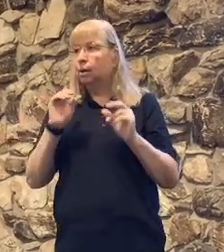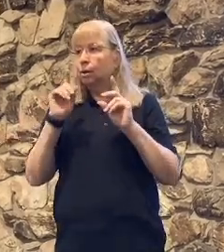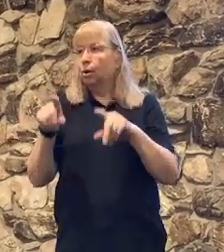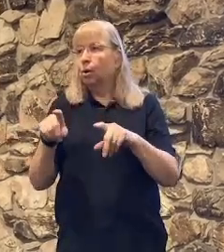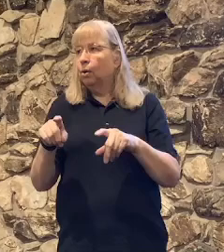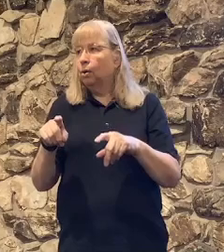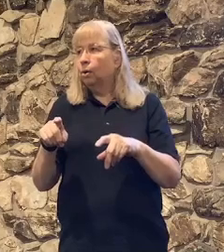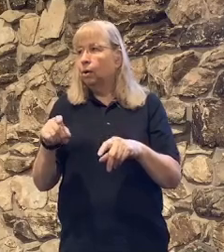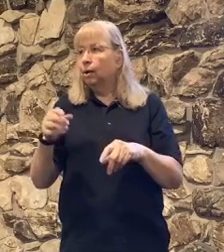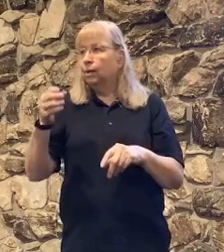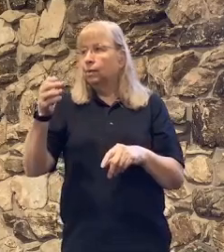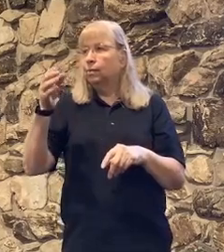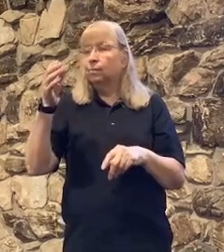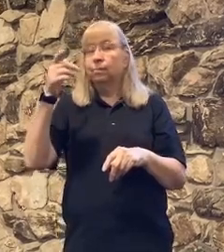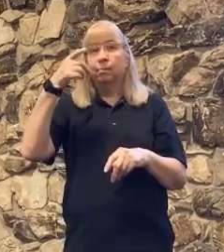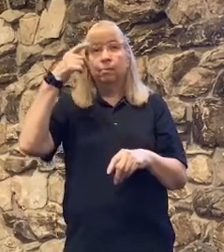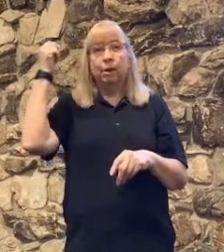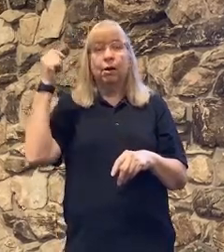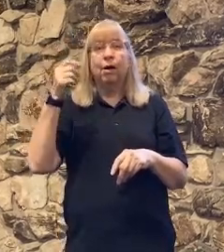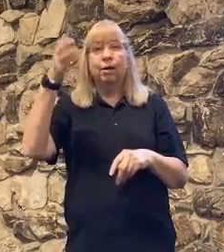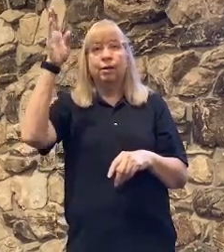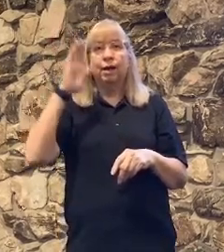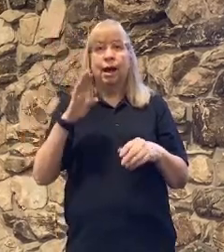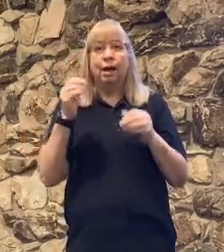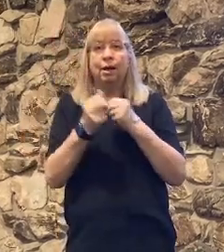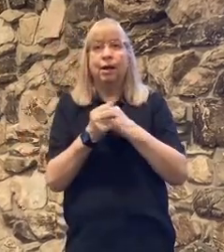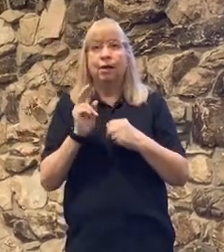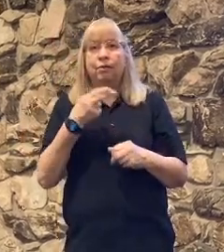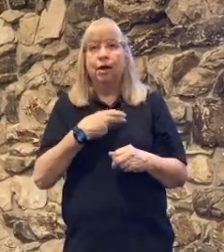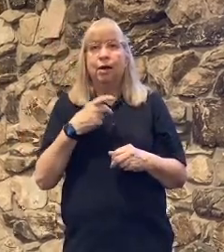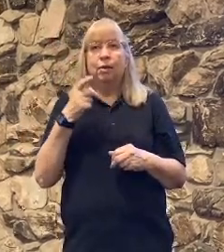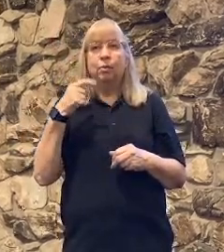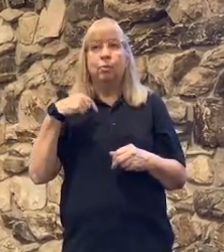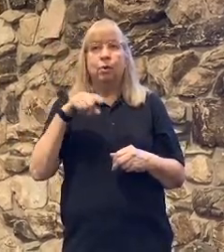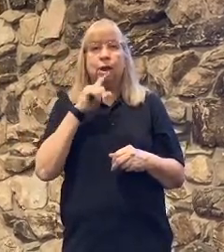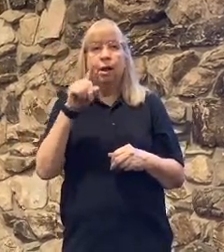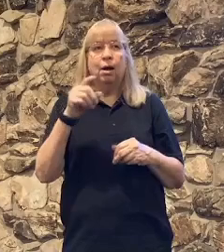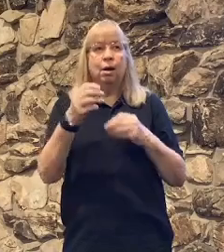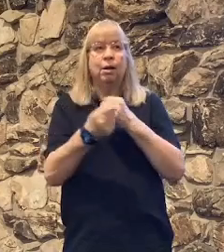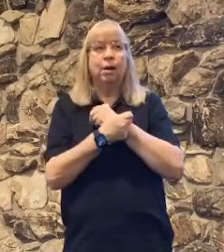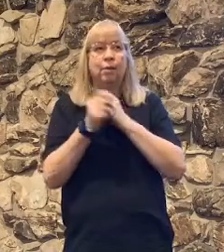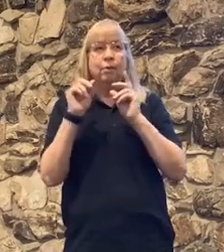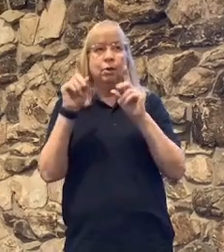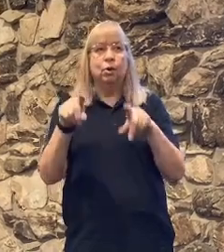Because God loves us, right? Yeah, because we are loved. Go in peace.